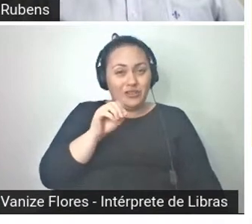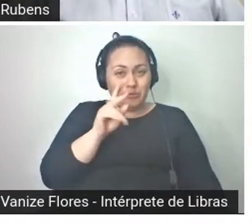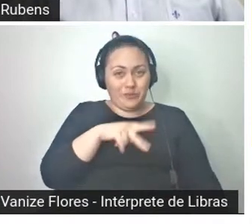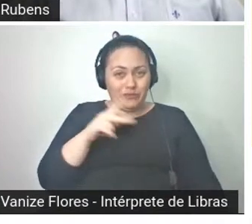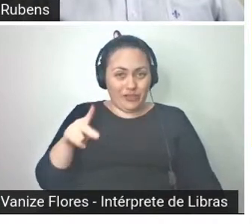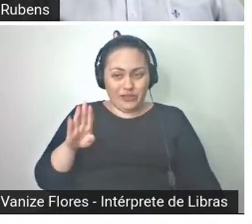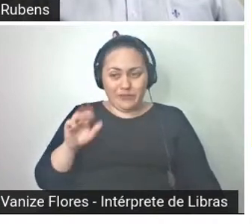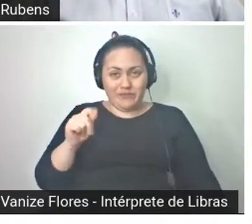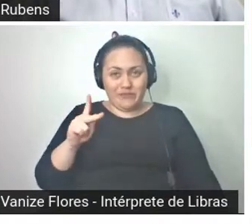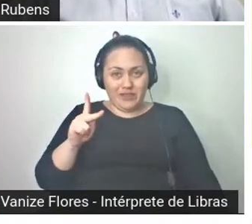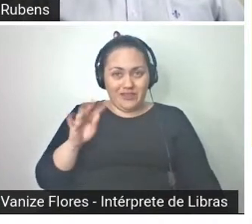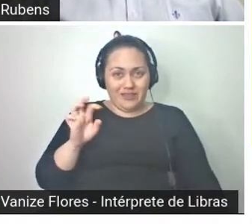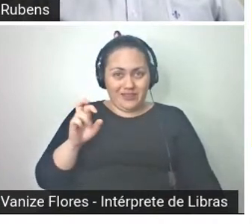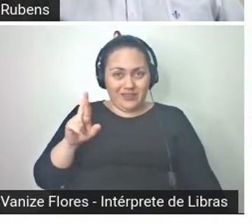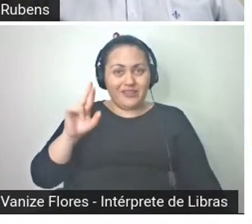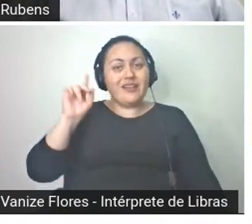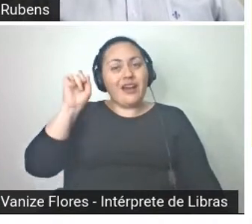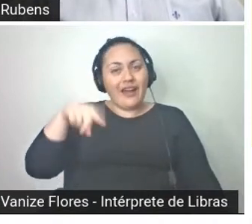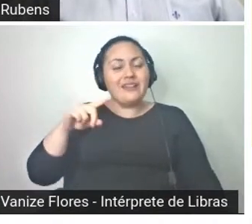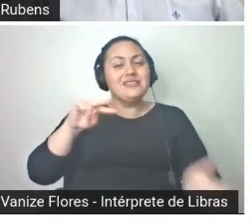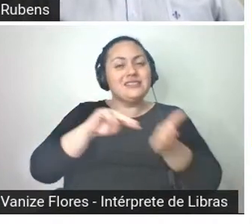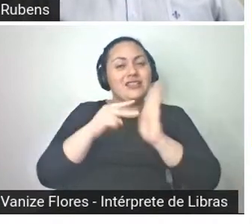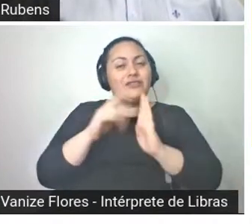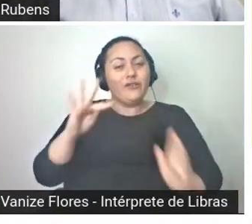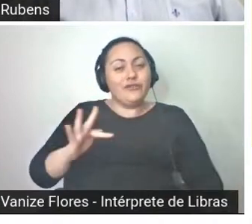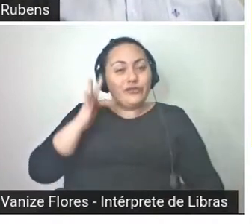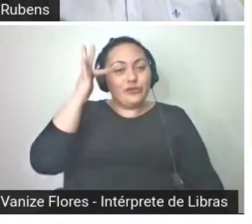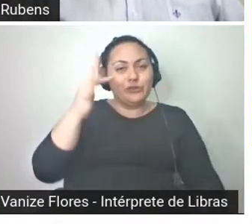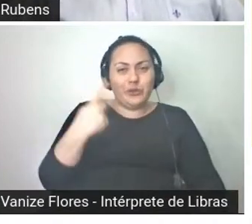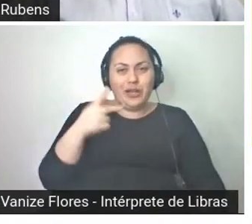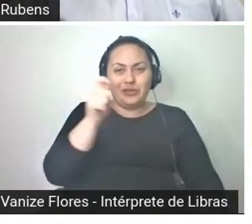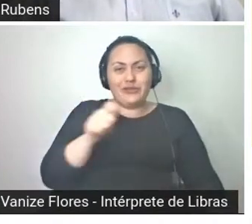o futuro da nossa associação junto com a Adriana.